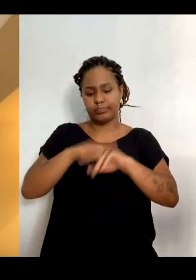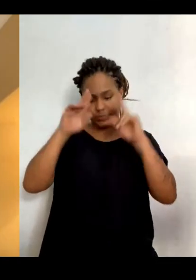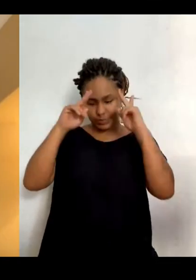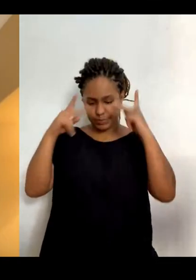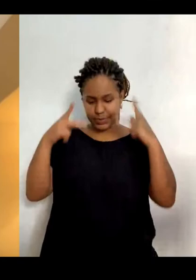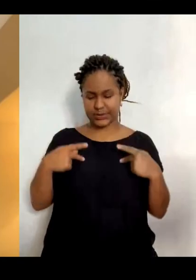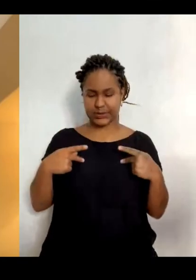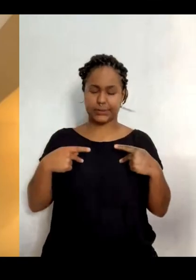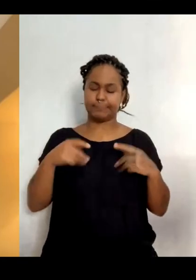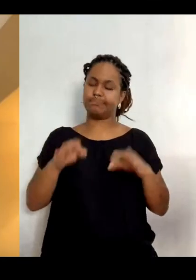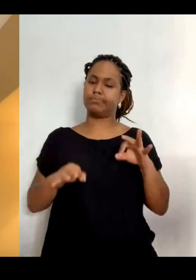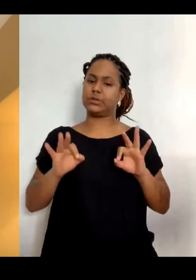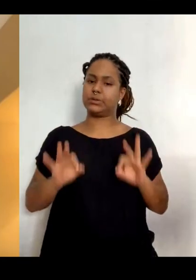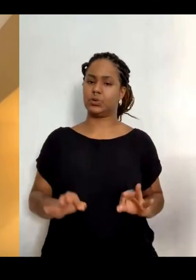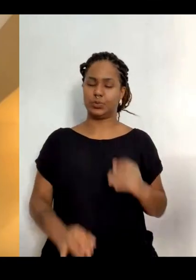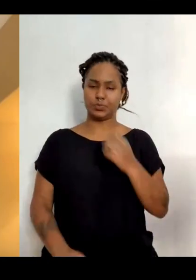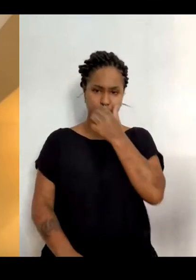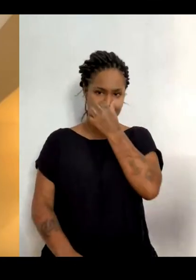foreign